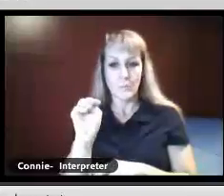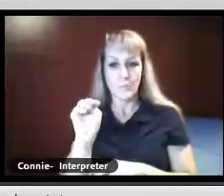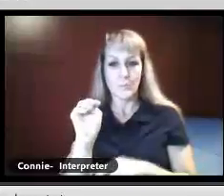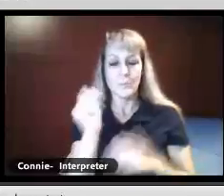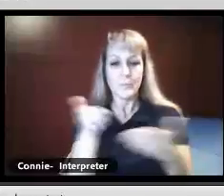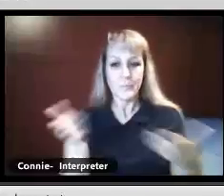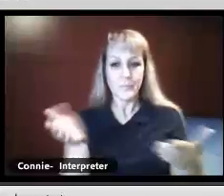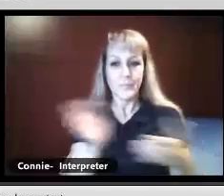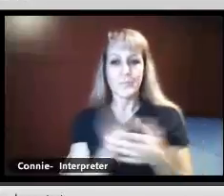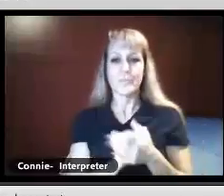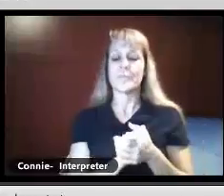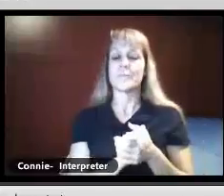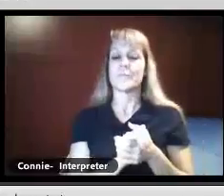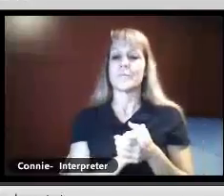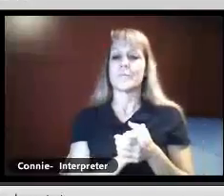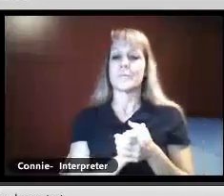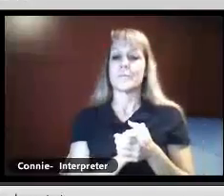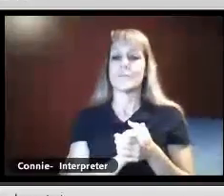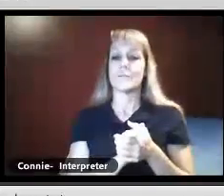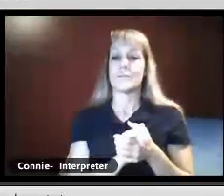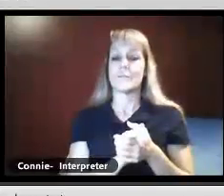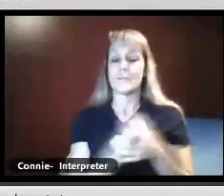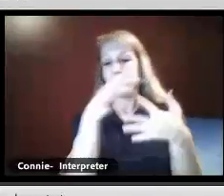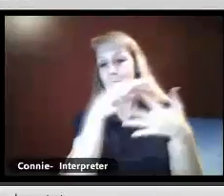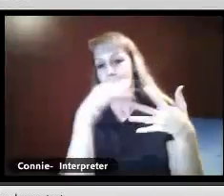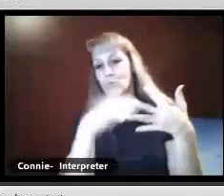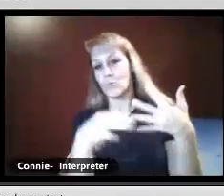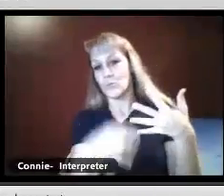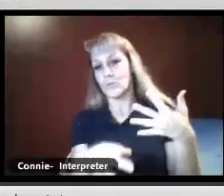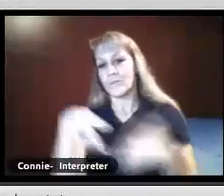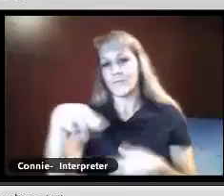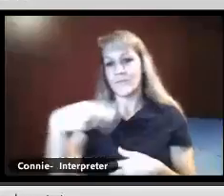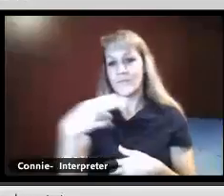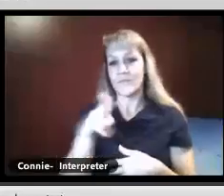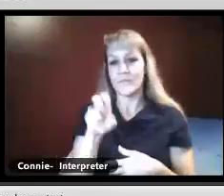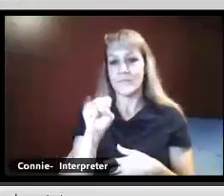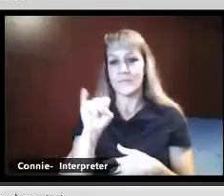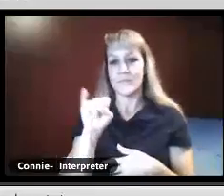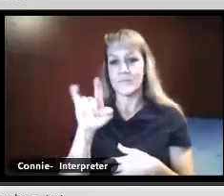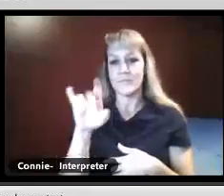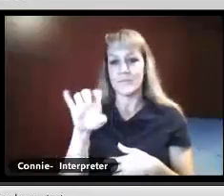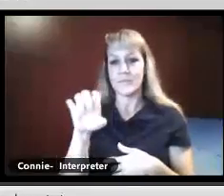again, having chosen physics, I will see